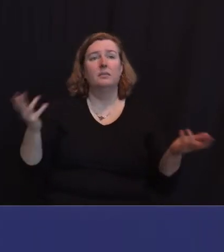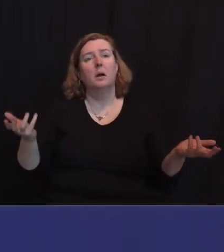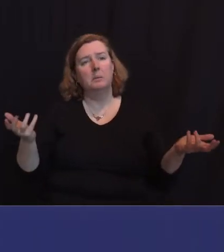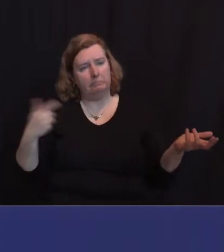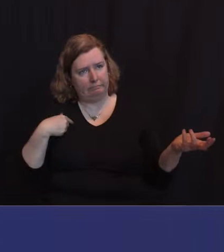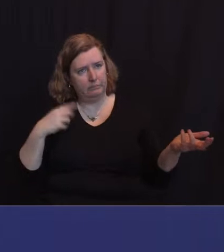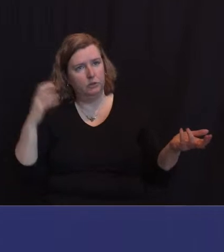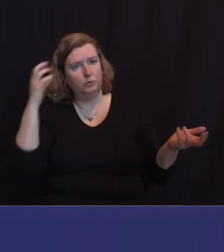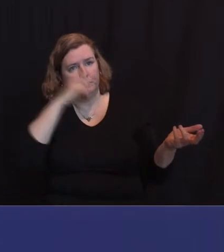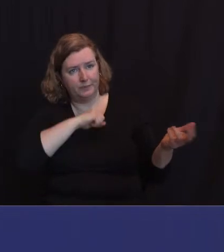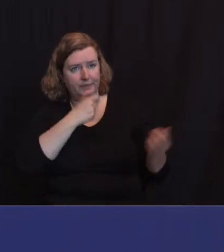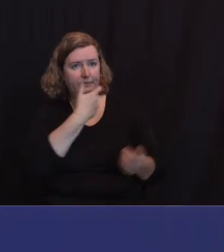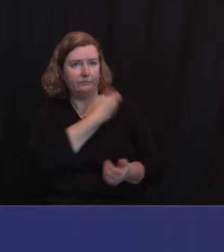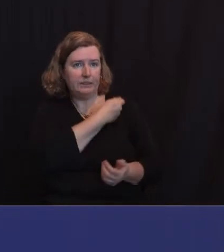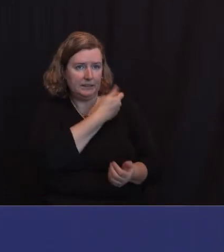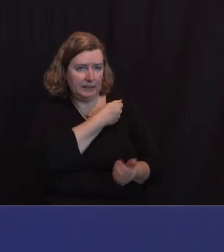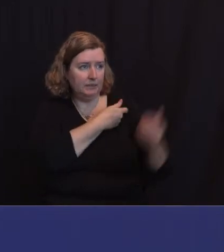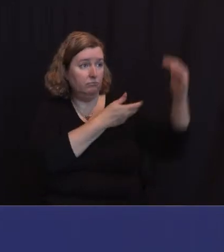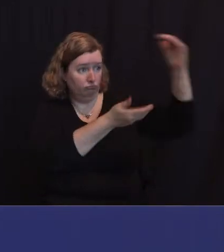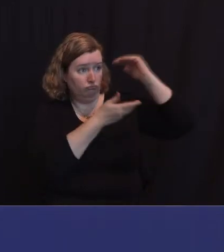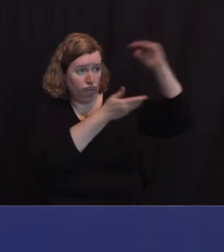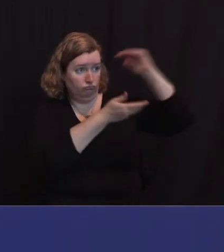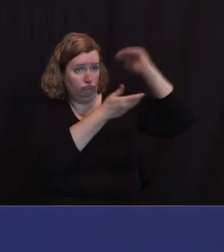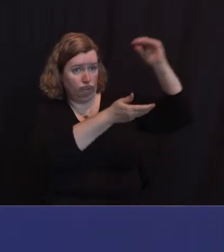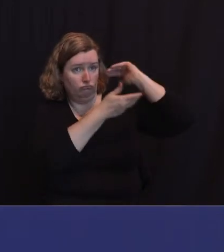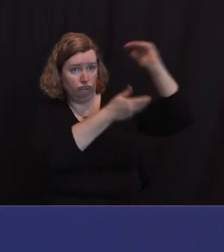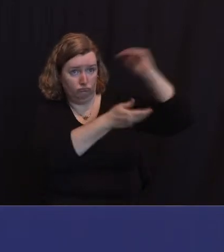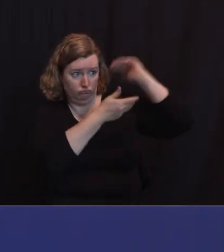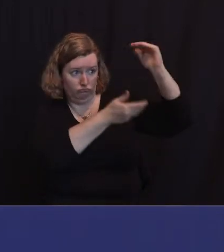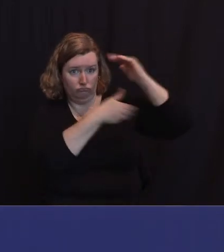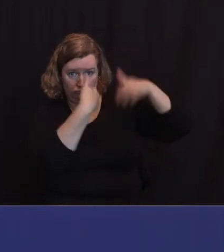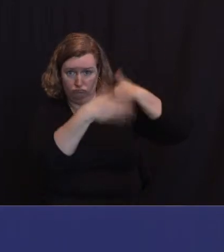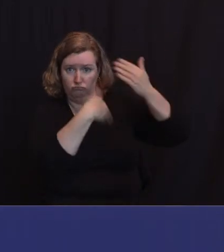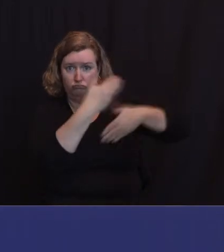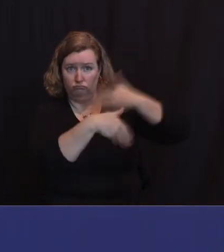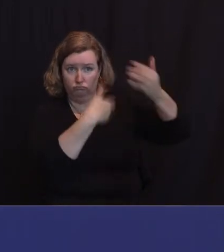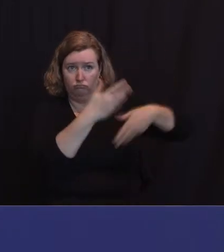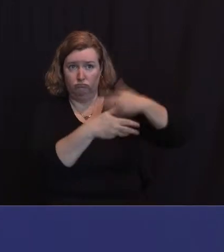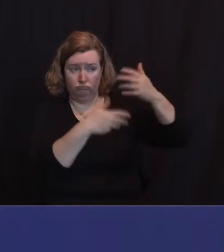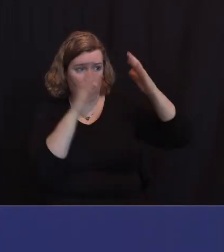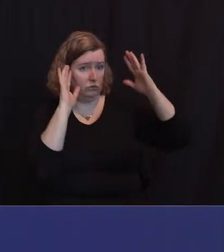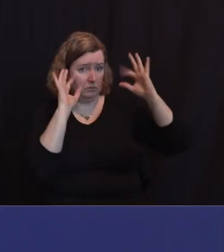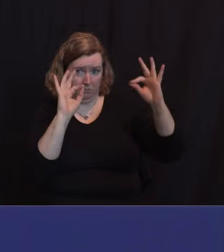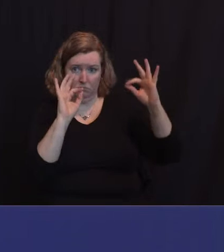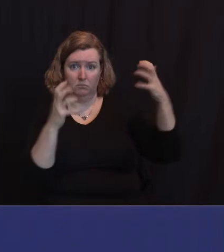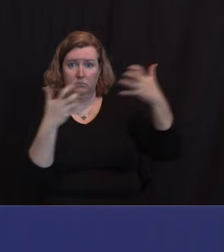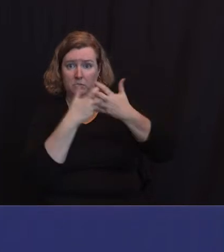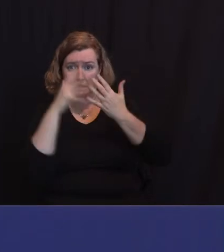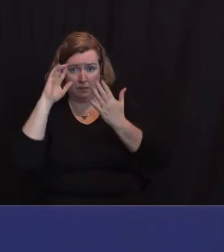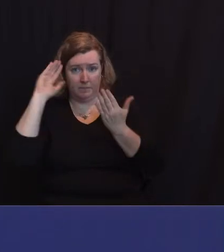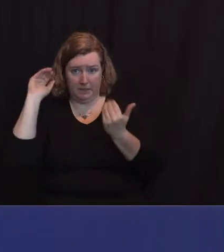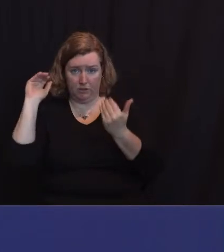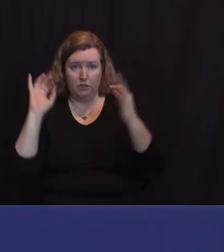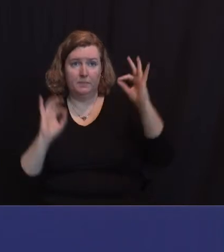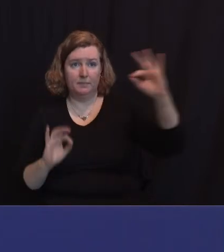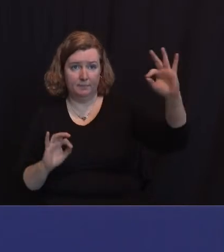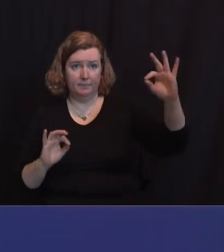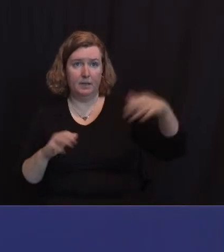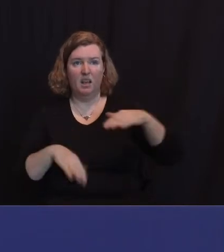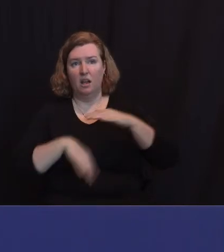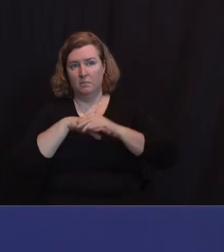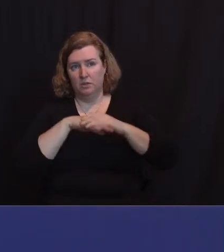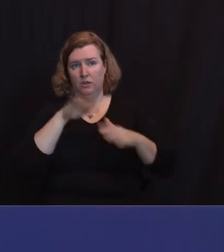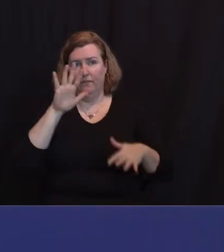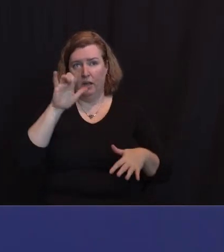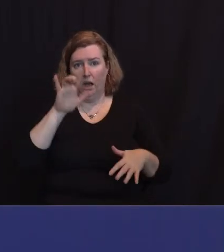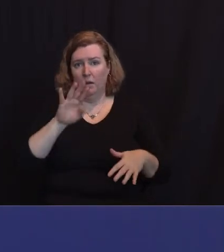is coming at the pace that we need it, we look like we'll cross 5 million shots tomorrow or the next day,